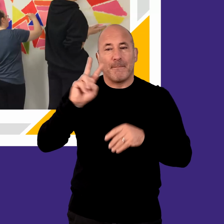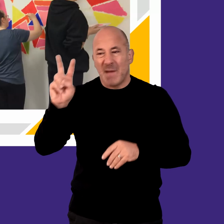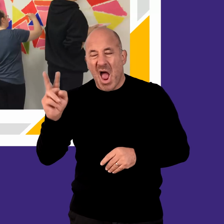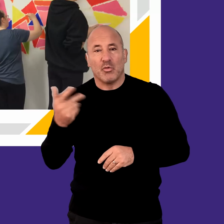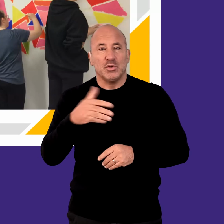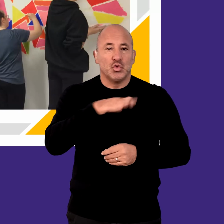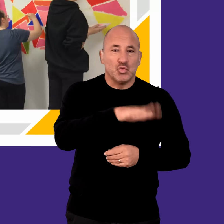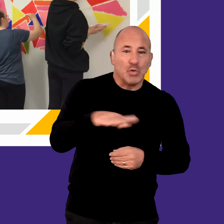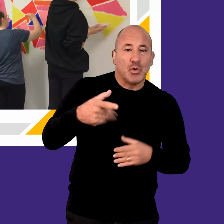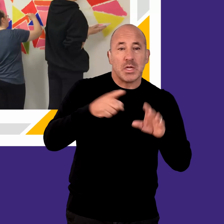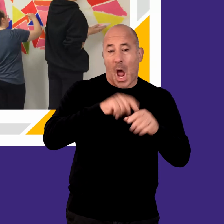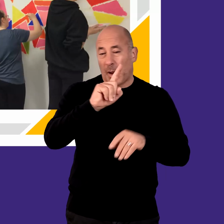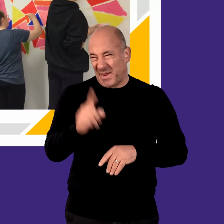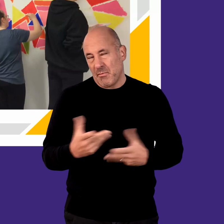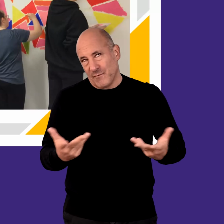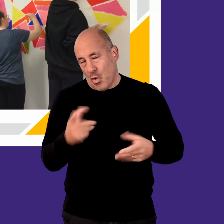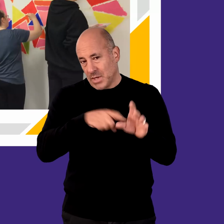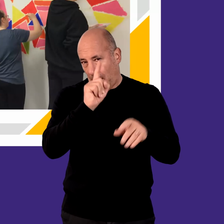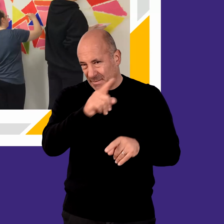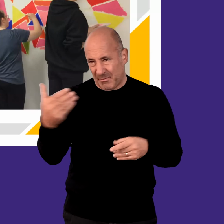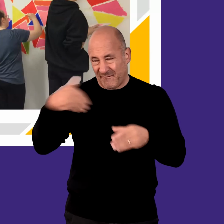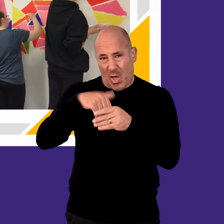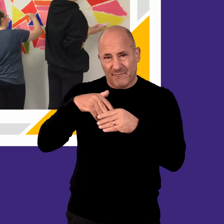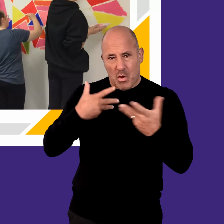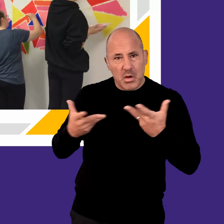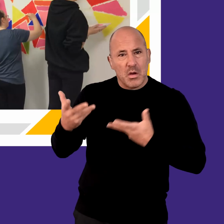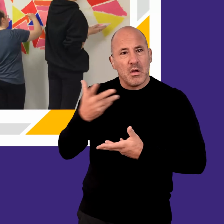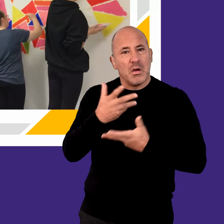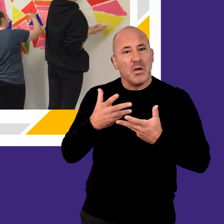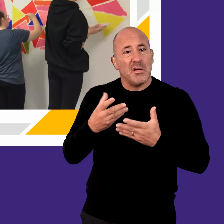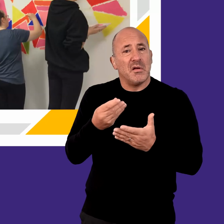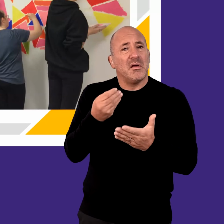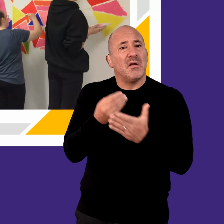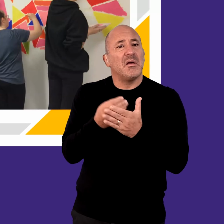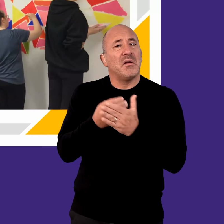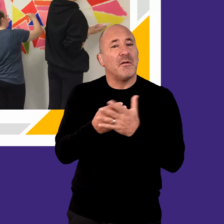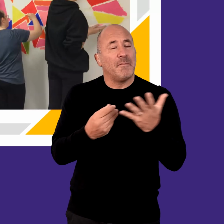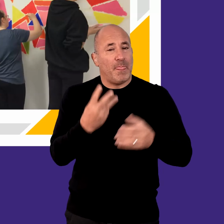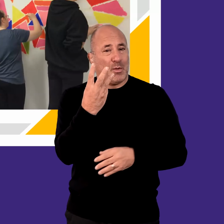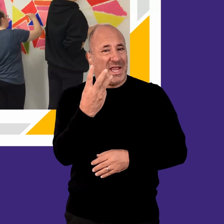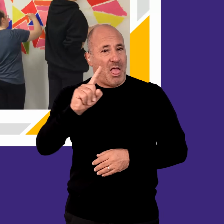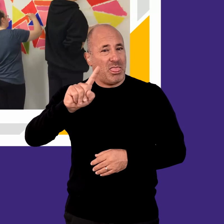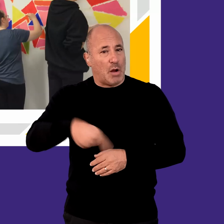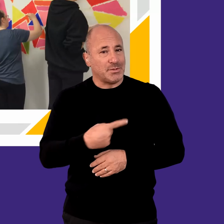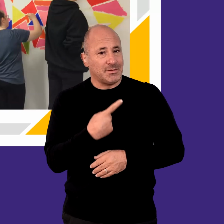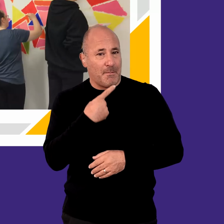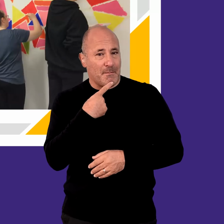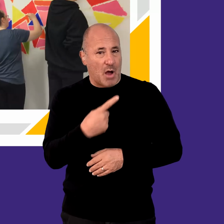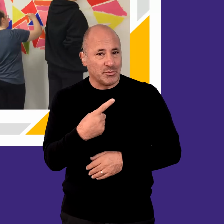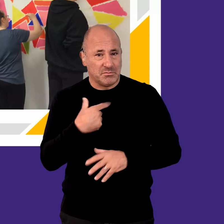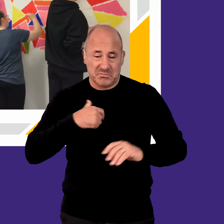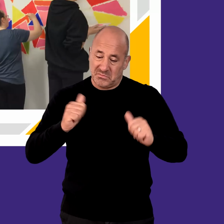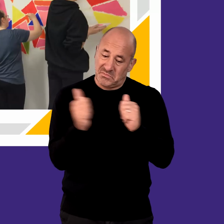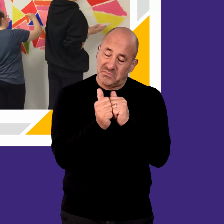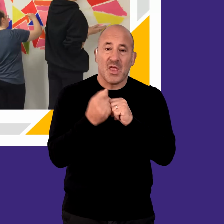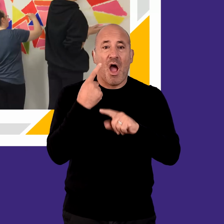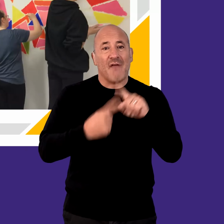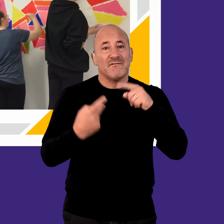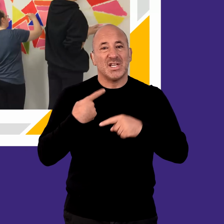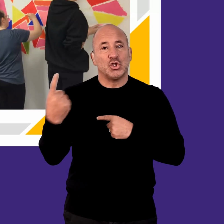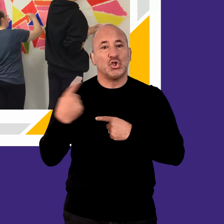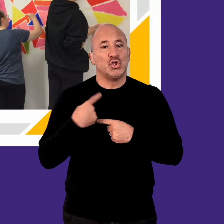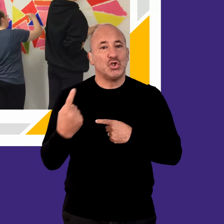all stakeholders, including care experienced children and young people, obviously. It cost about £3,000, and we